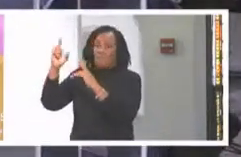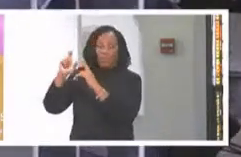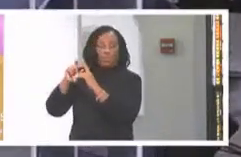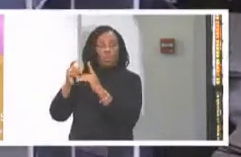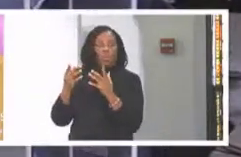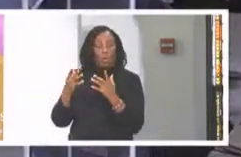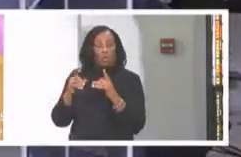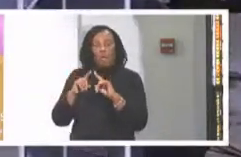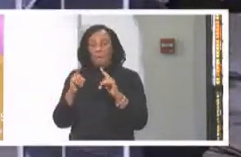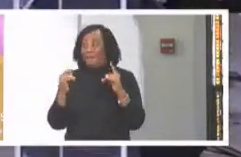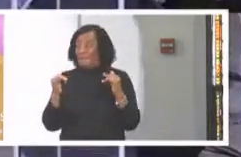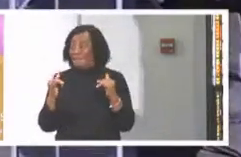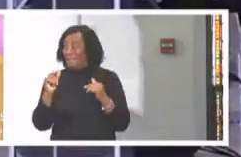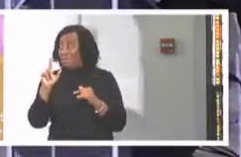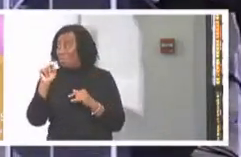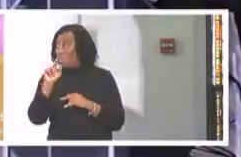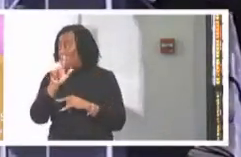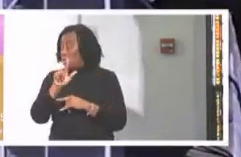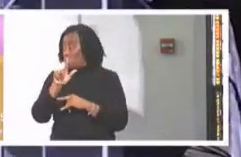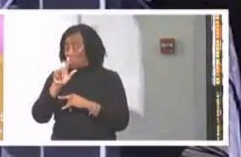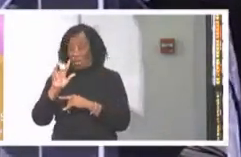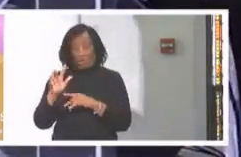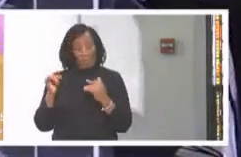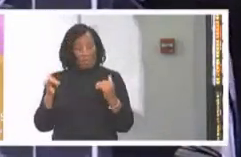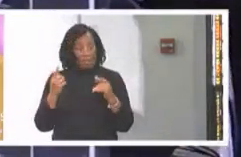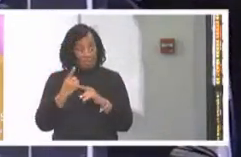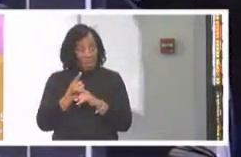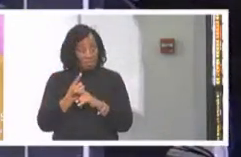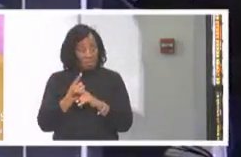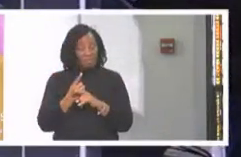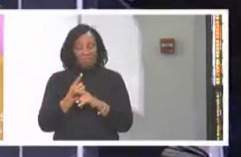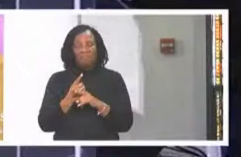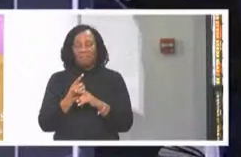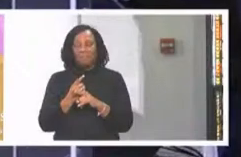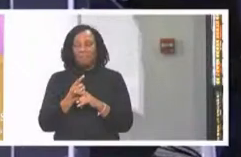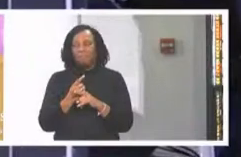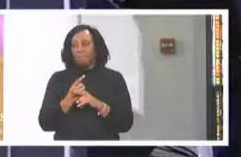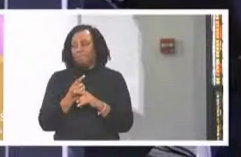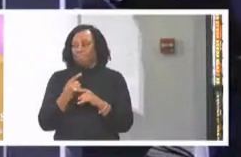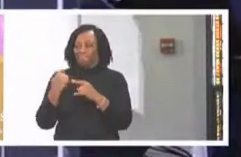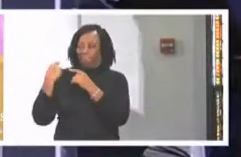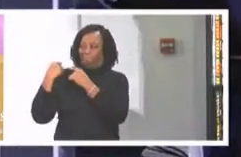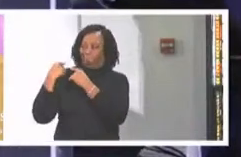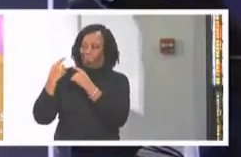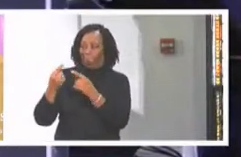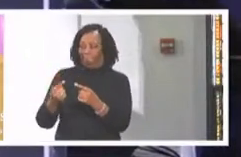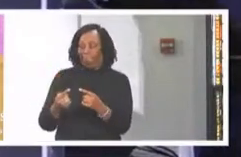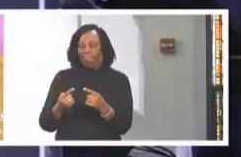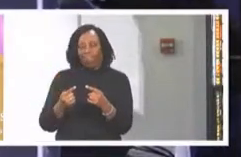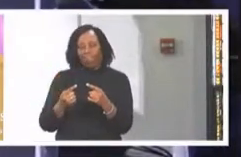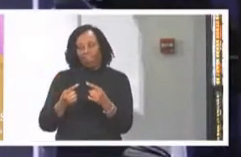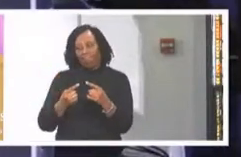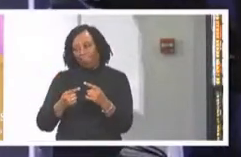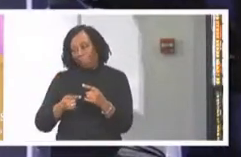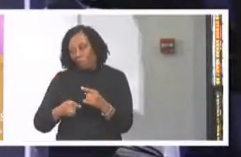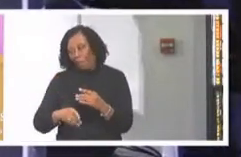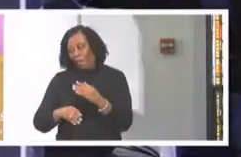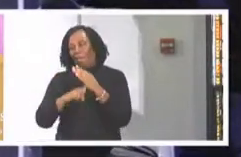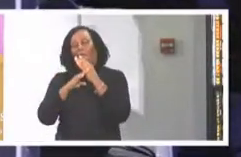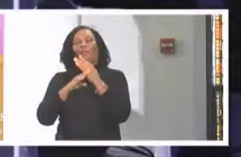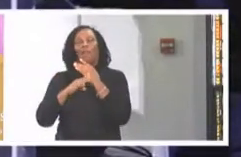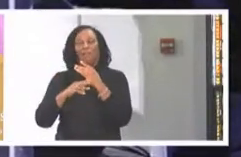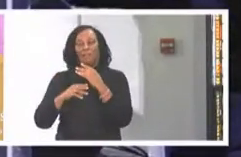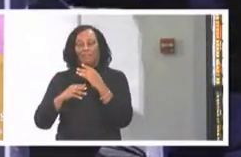it's 2023 now. Despite all the roadblocks and all the uncertainties and all the rough